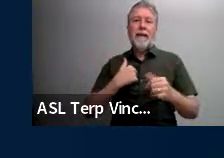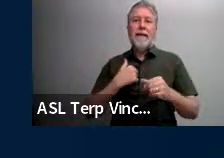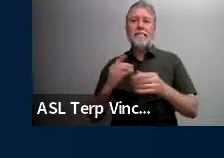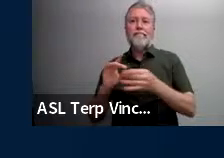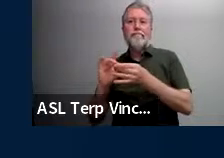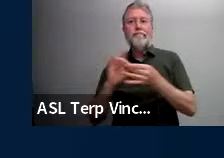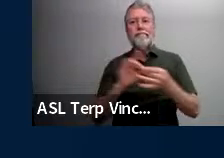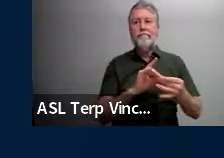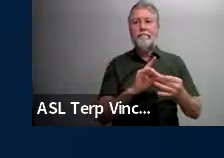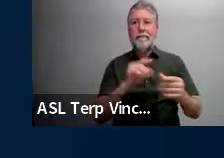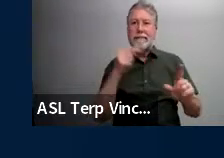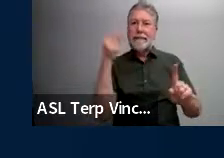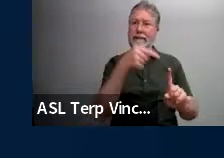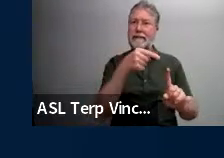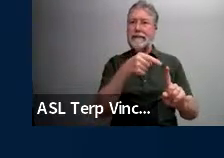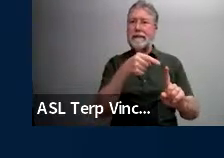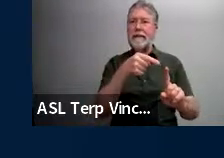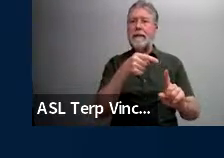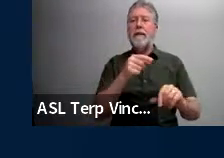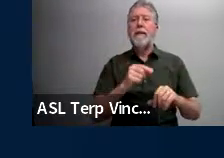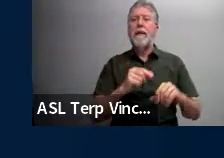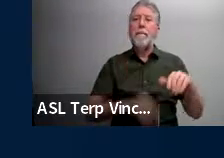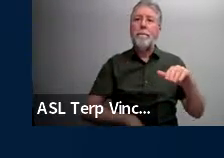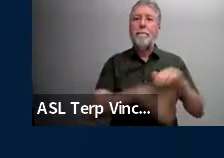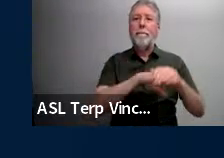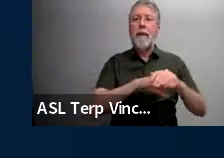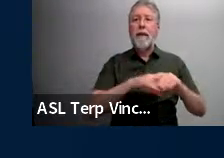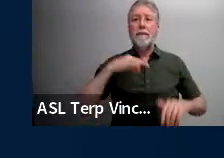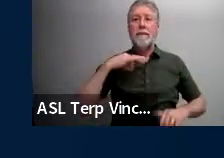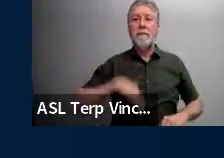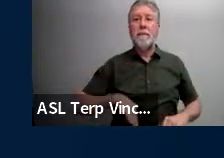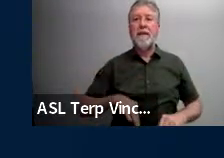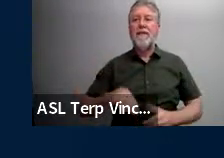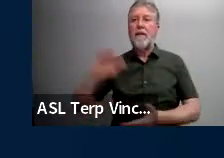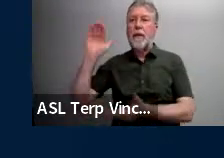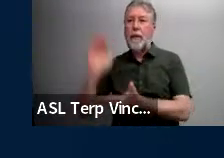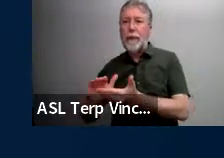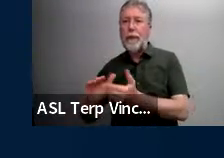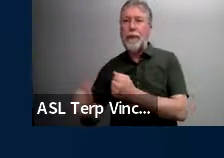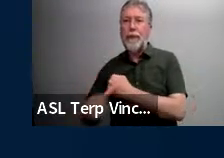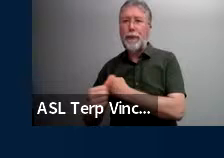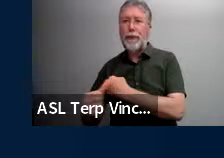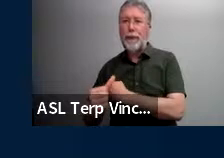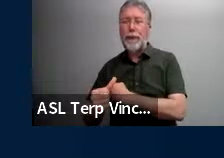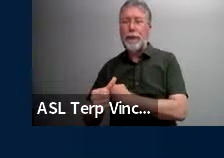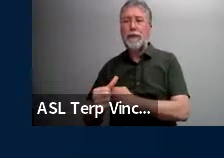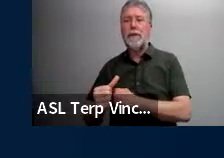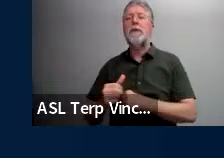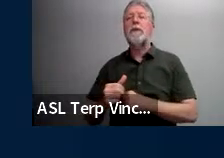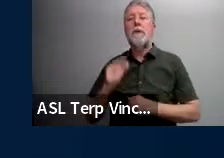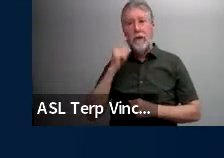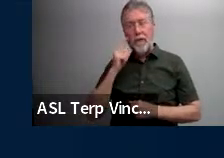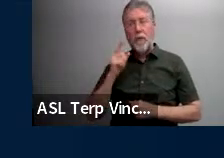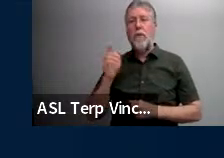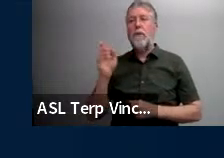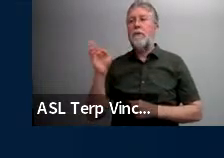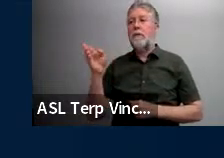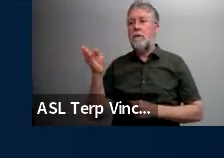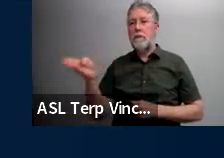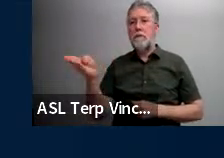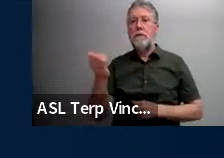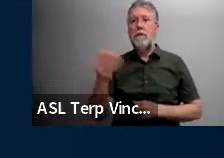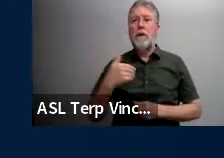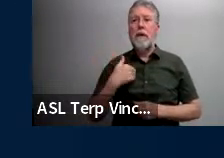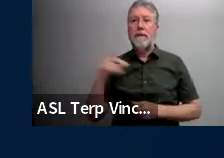to this work of maximizing benefits and minimizing or mitigating harms for people with disabilities and artificial intelligence. One